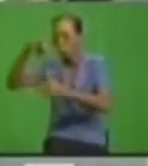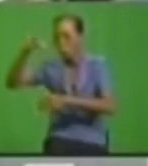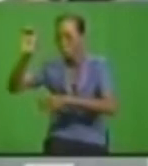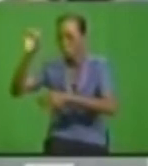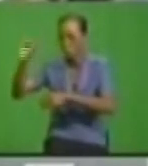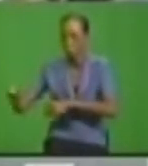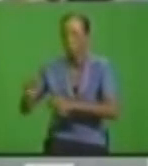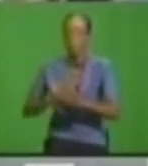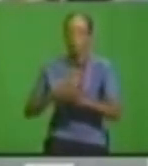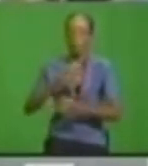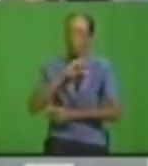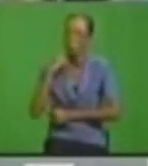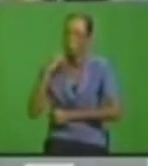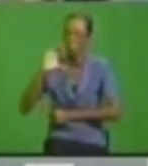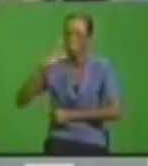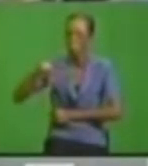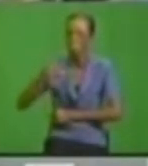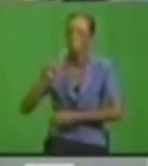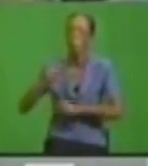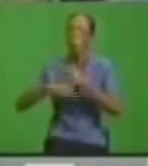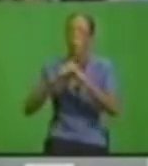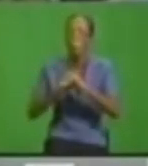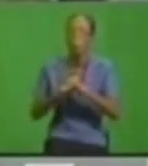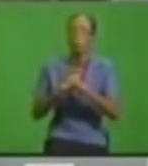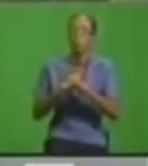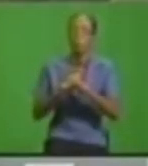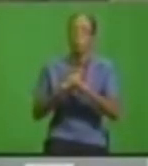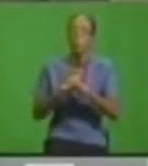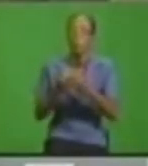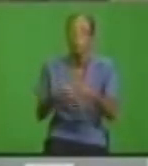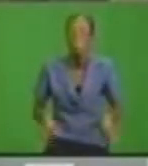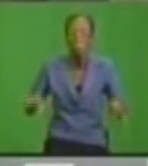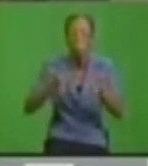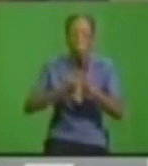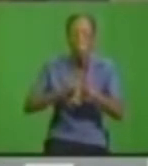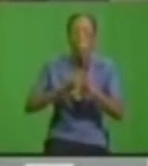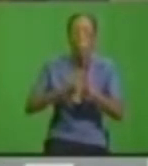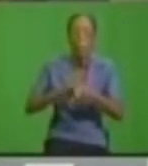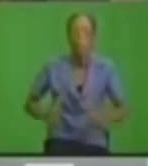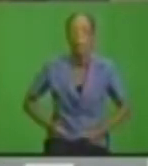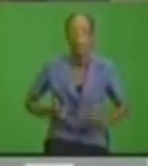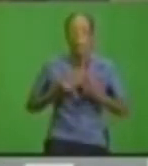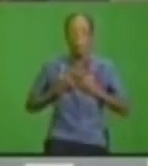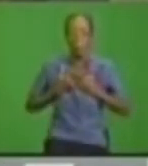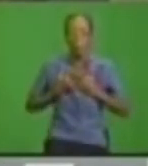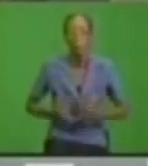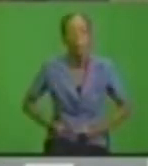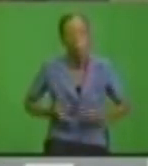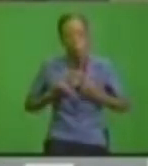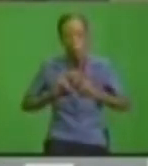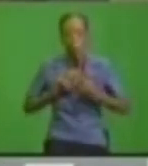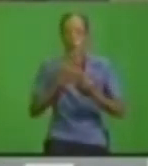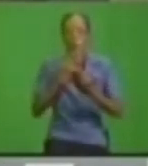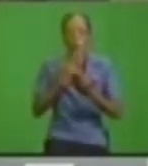spoke in so many words of the need to live in our lives today the good